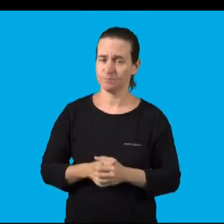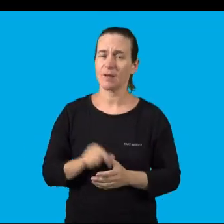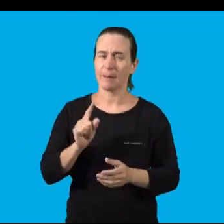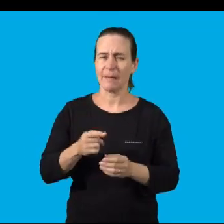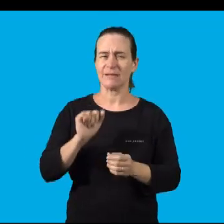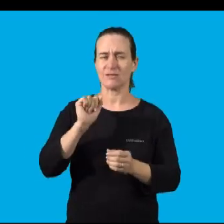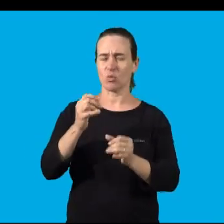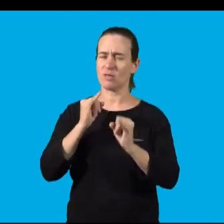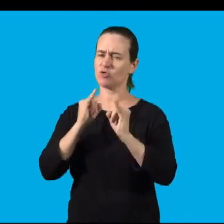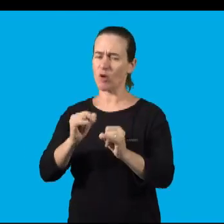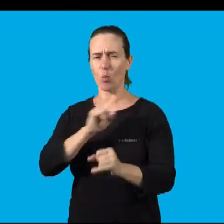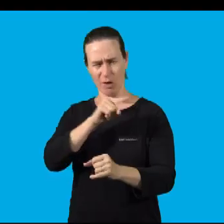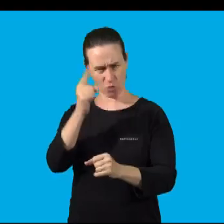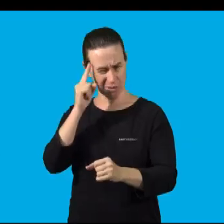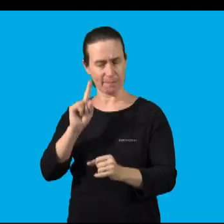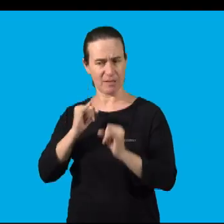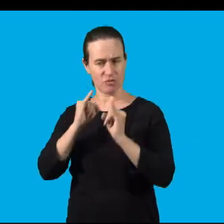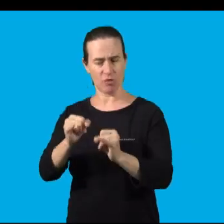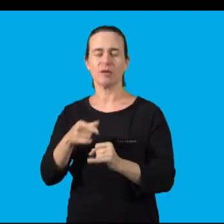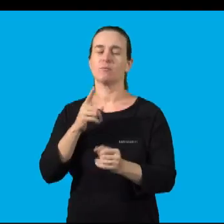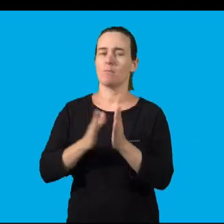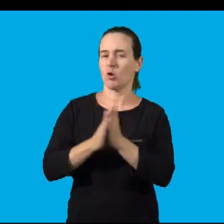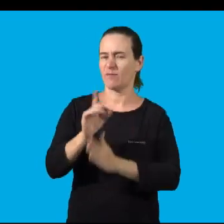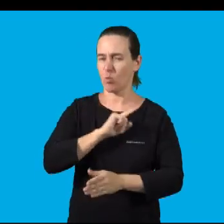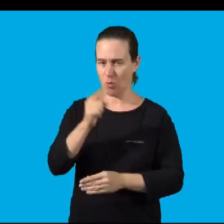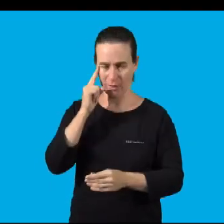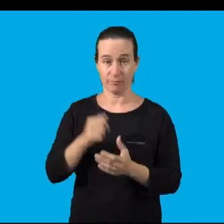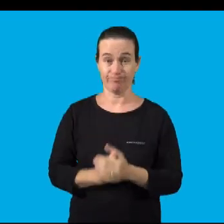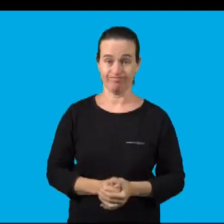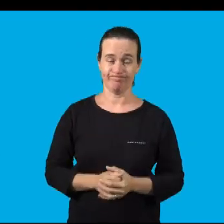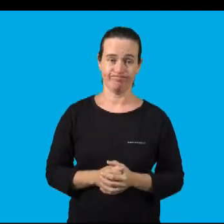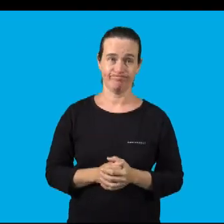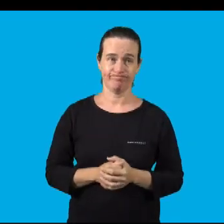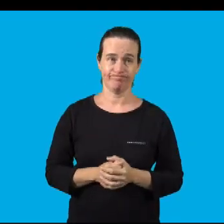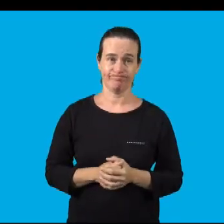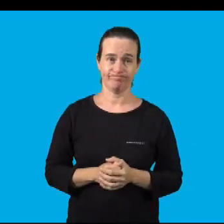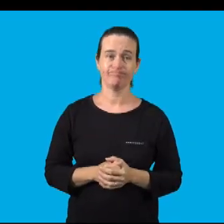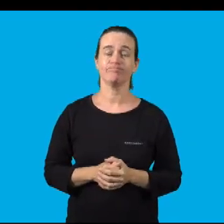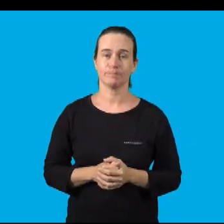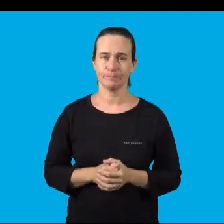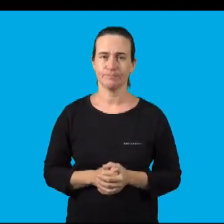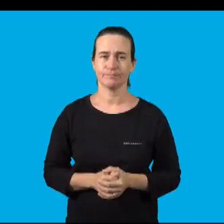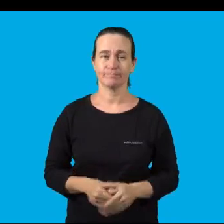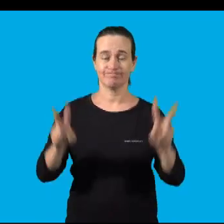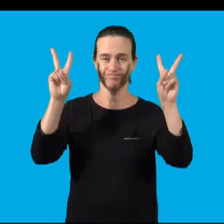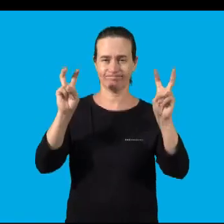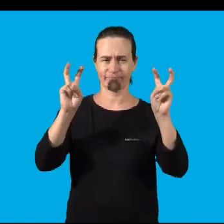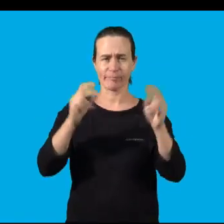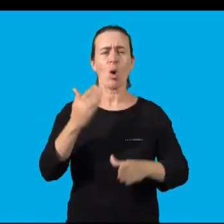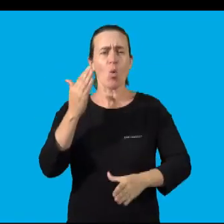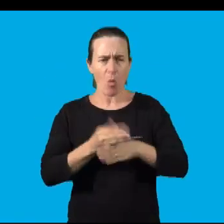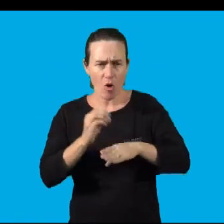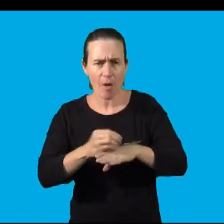your instructions. So the motivation would be your third mark. So the lines are, work on